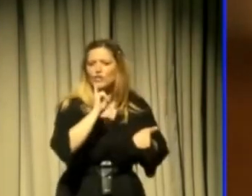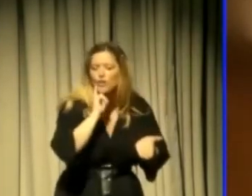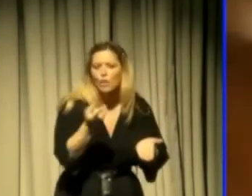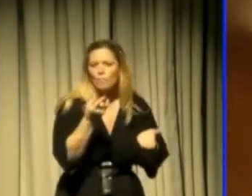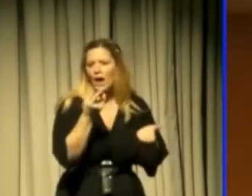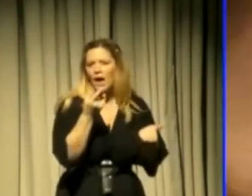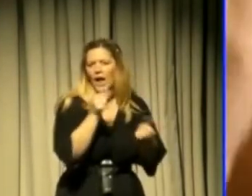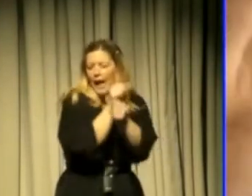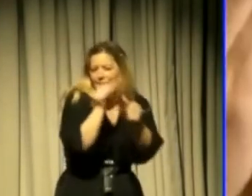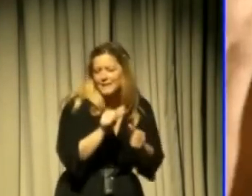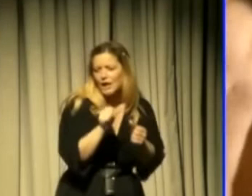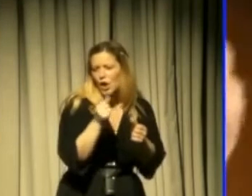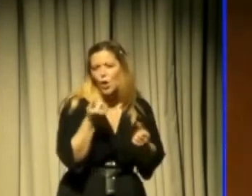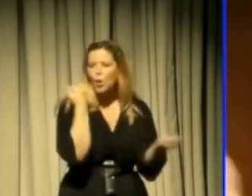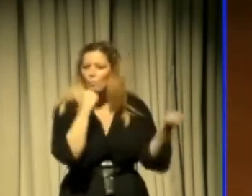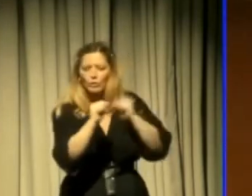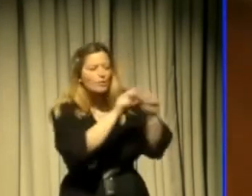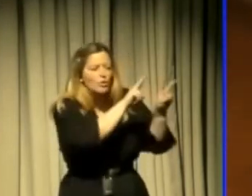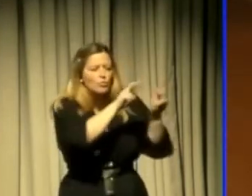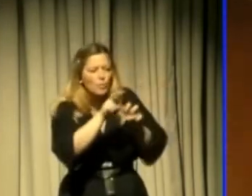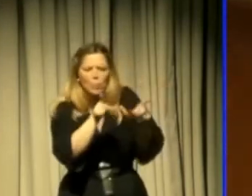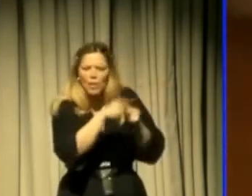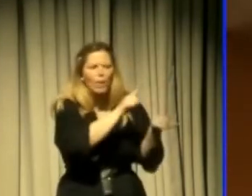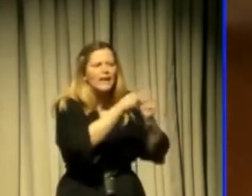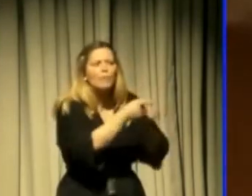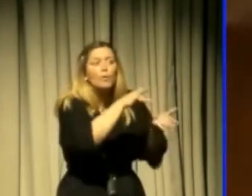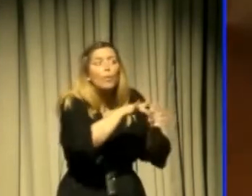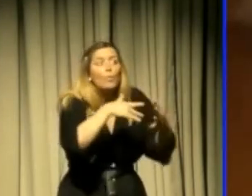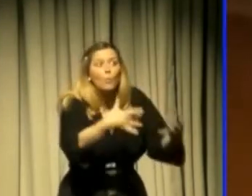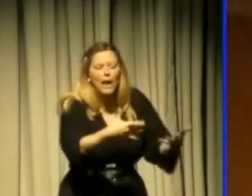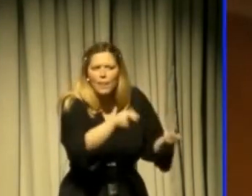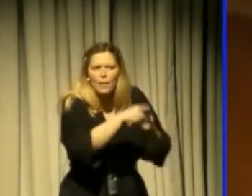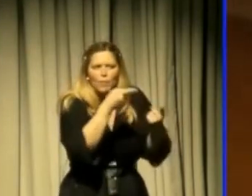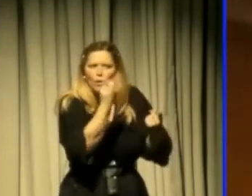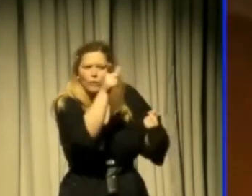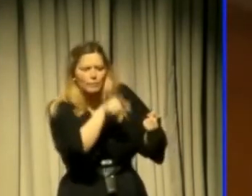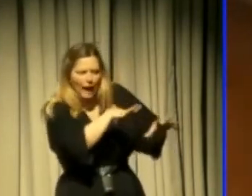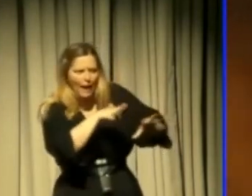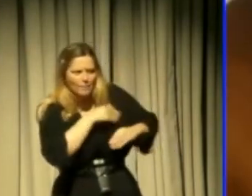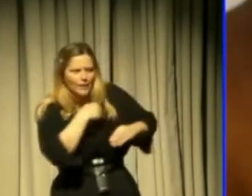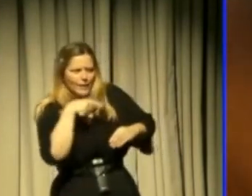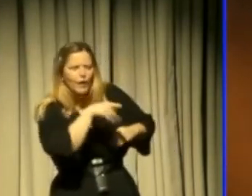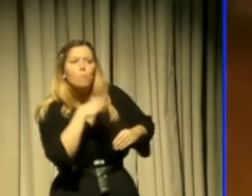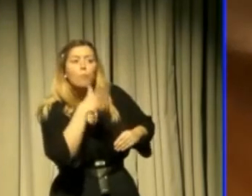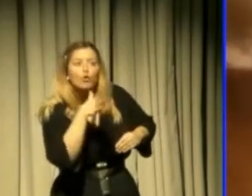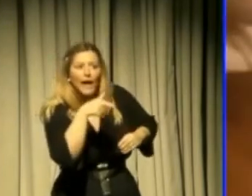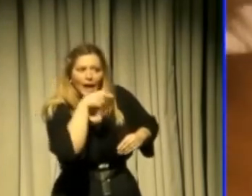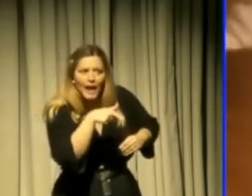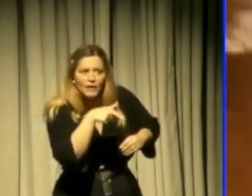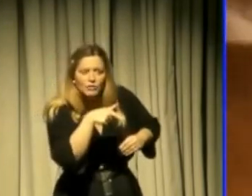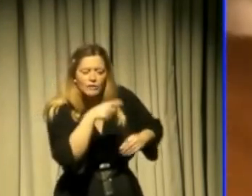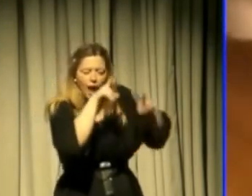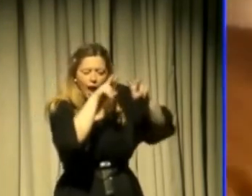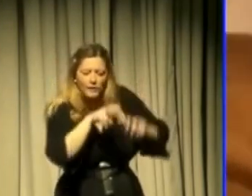be very different, but always with the analysis, we're trying to dig a level deeper and dancing with